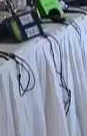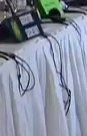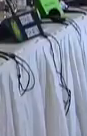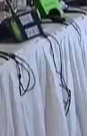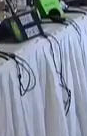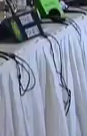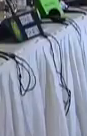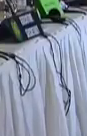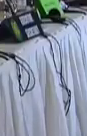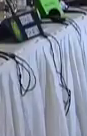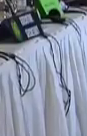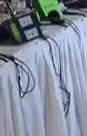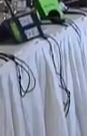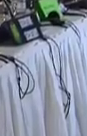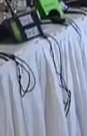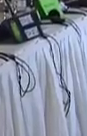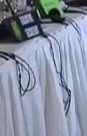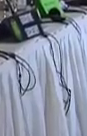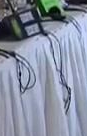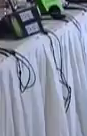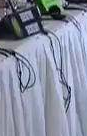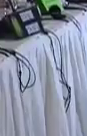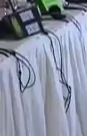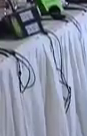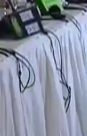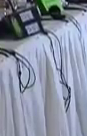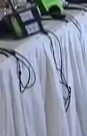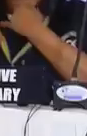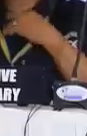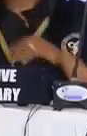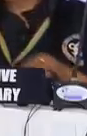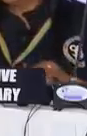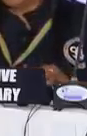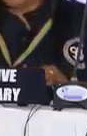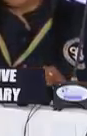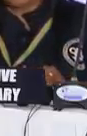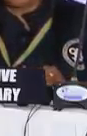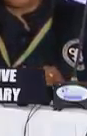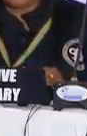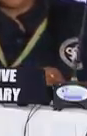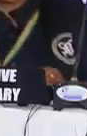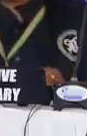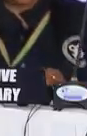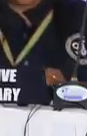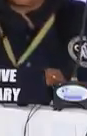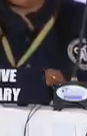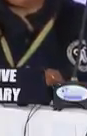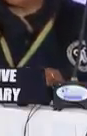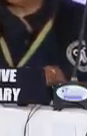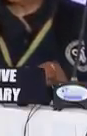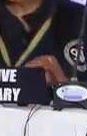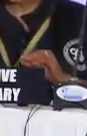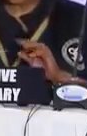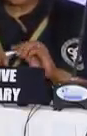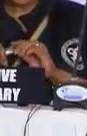short so that we may give an opportunity to most people around here to ask questions. Madam, I'll start with you and then you, sir. Thank you.